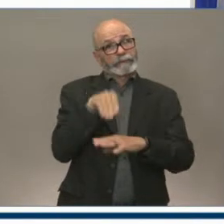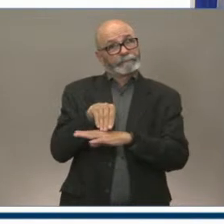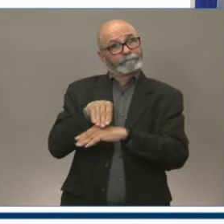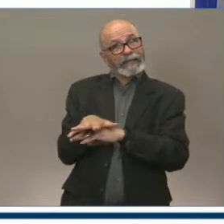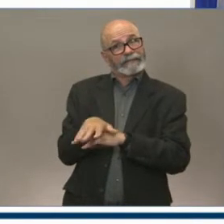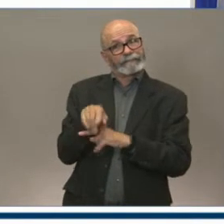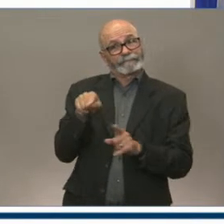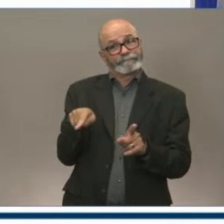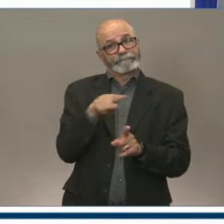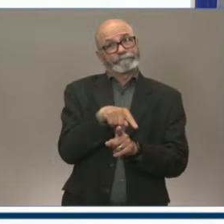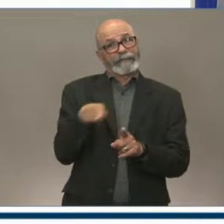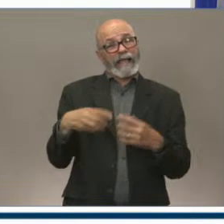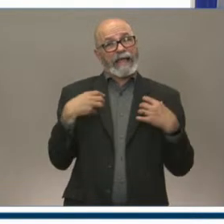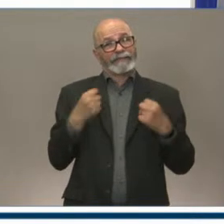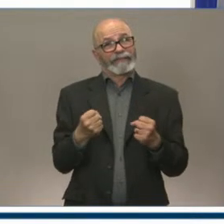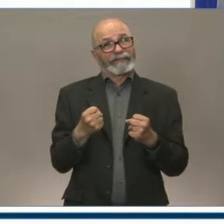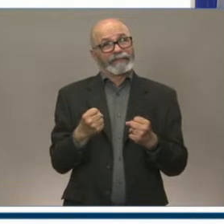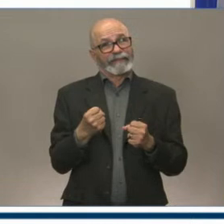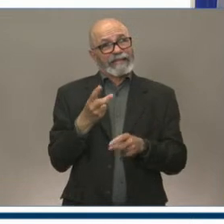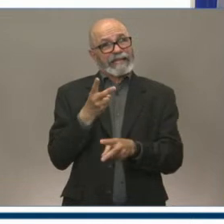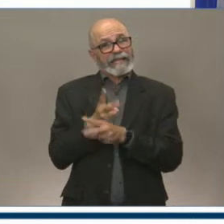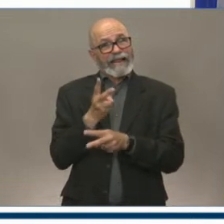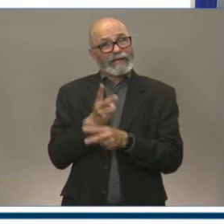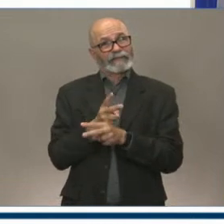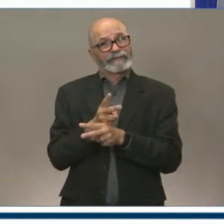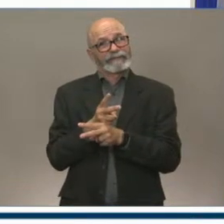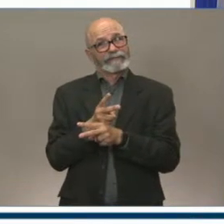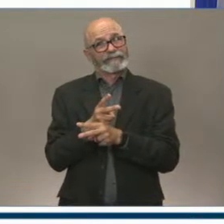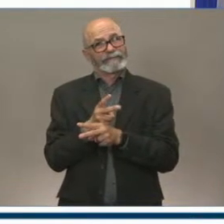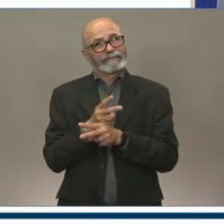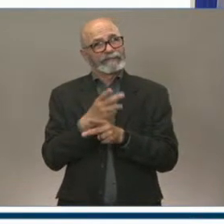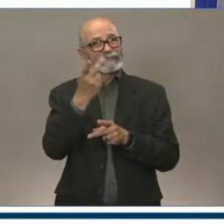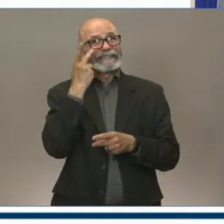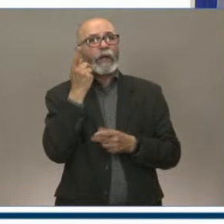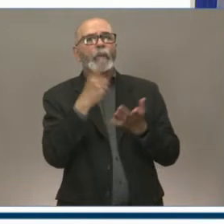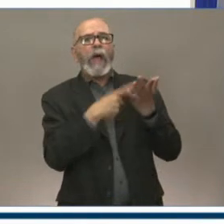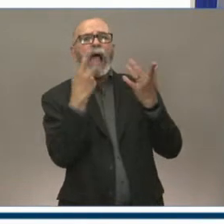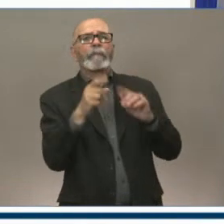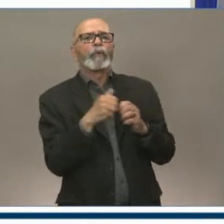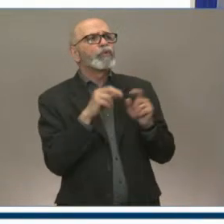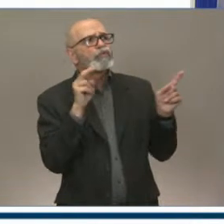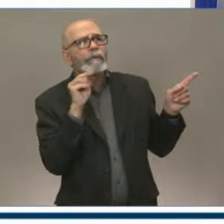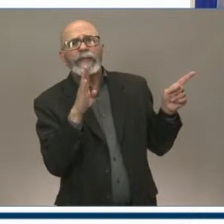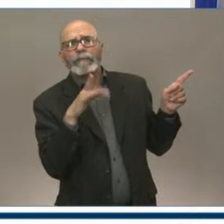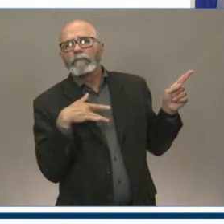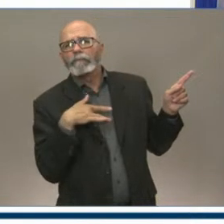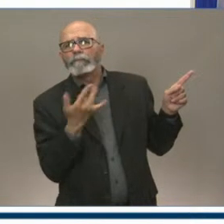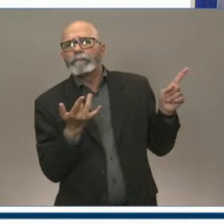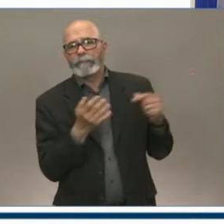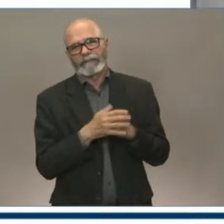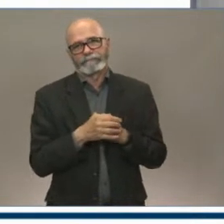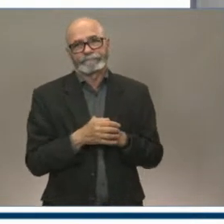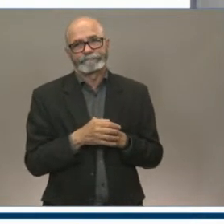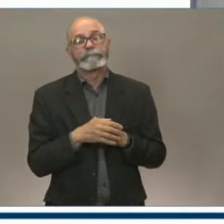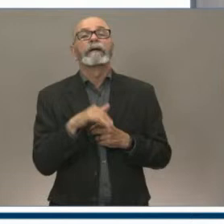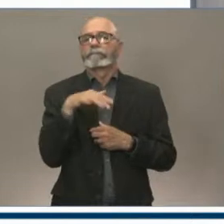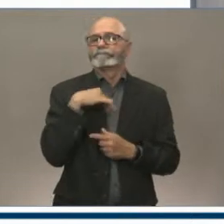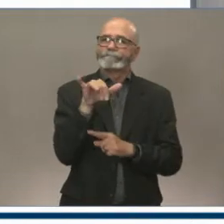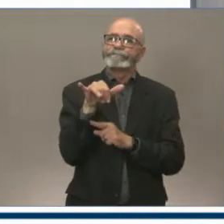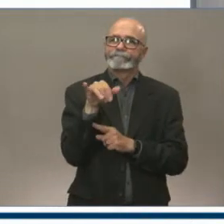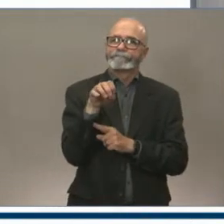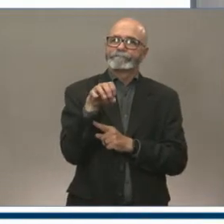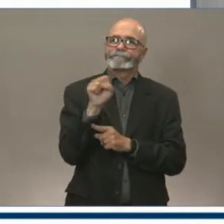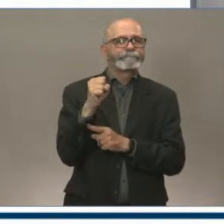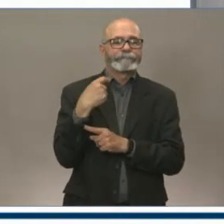you talking to New Brunswick to see if there's anything that can be done? I am concerned, and I have sent a letter to the